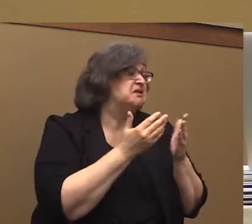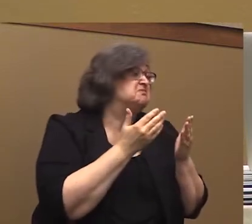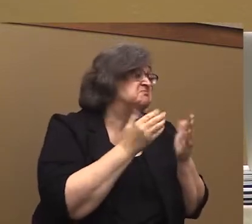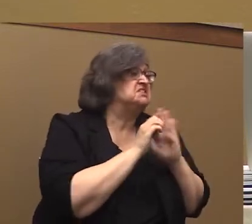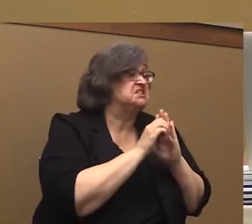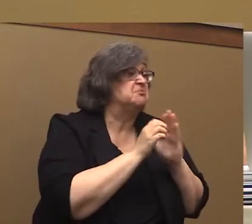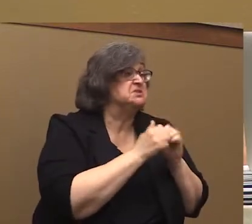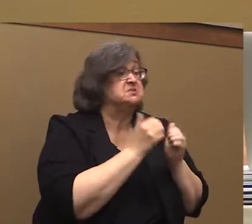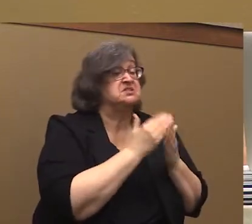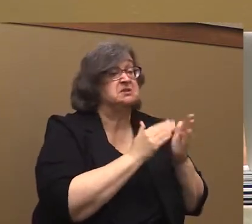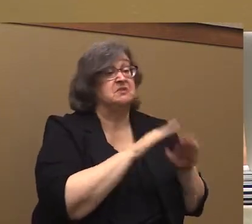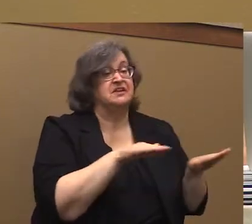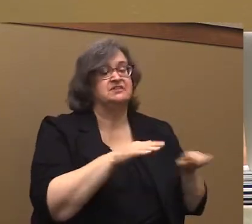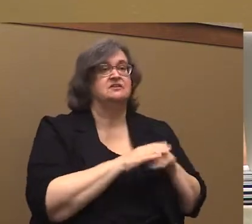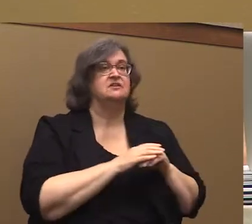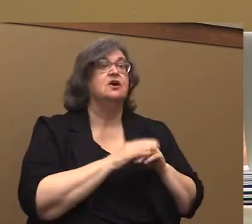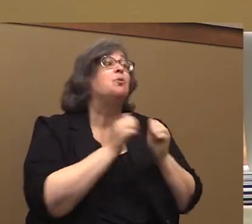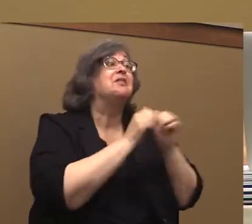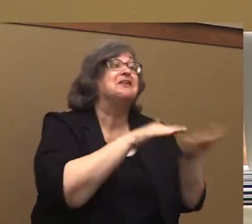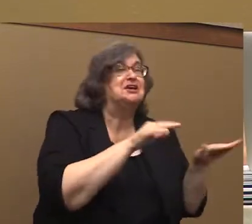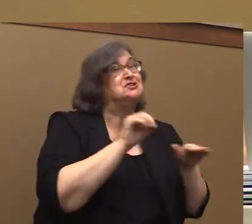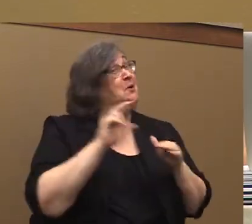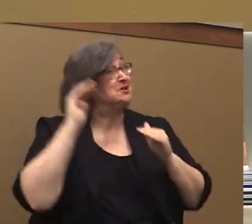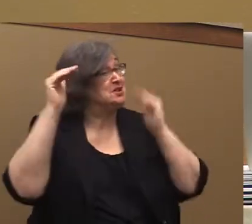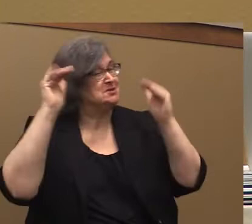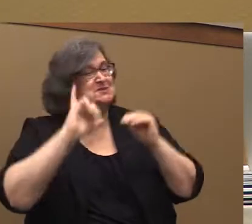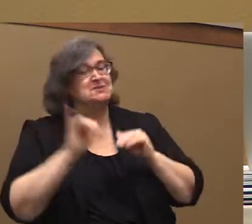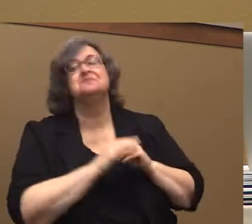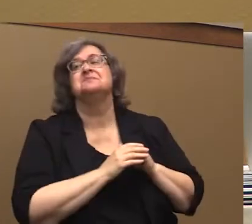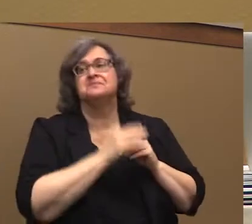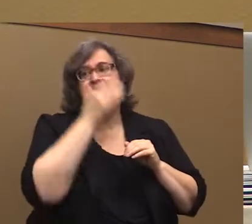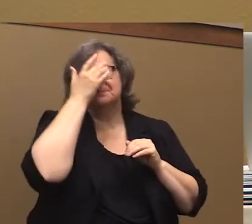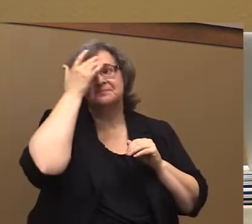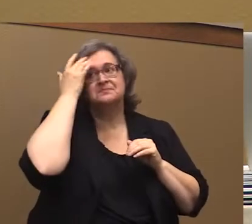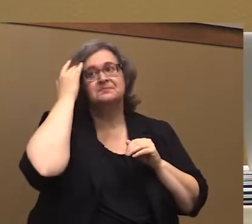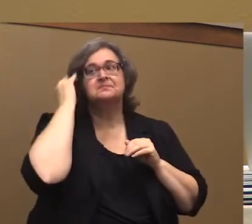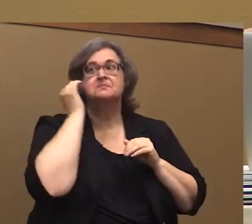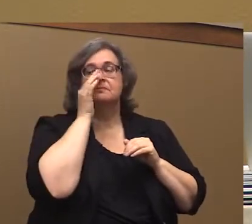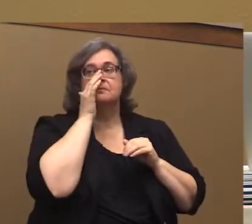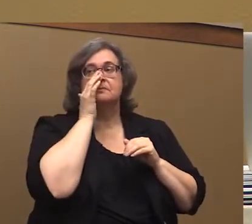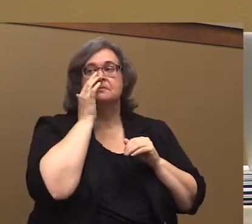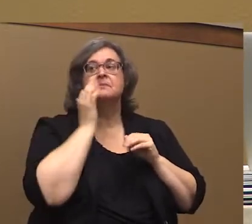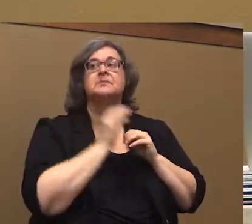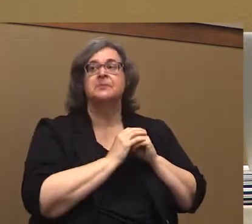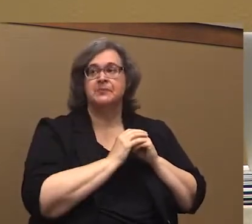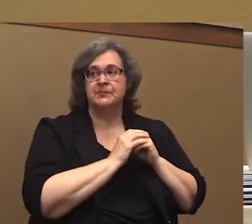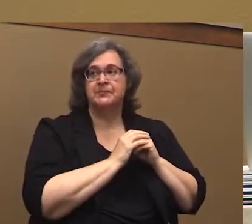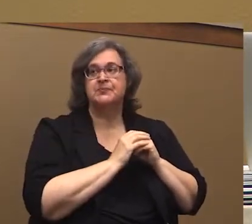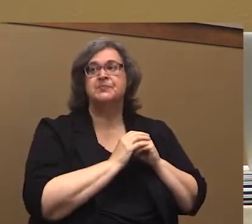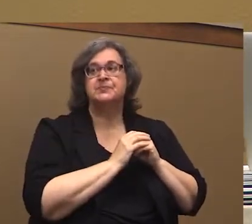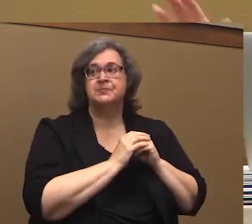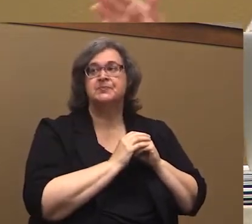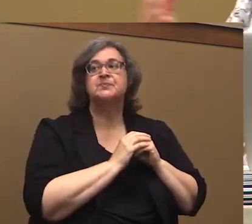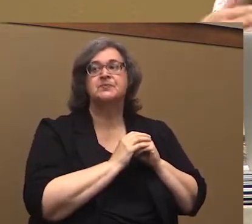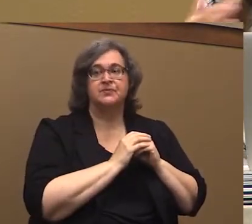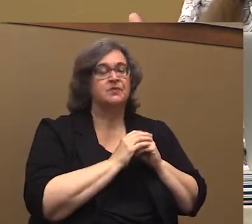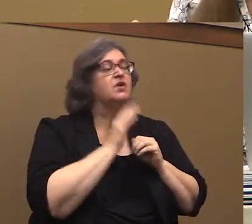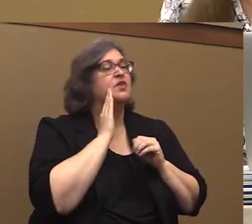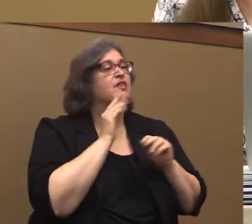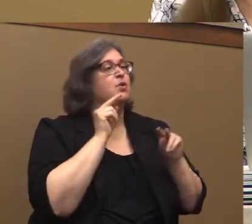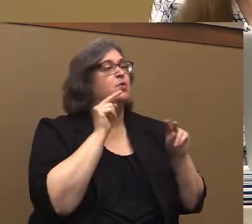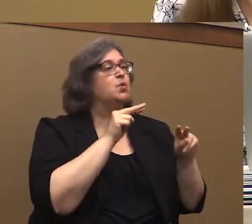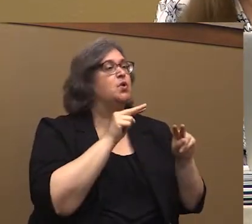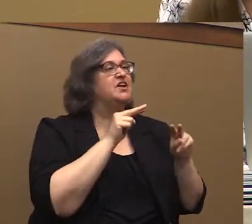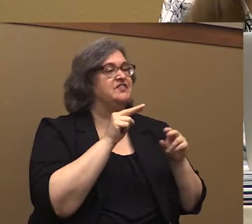people kids or adults. And they looked at the location change, like what we